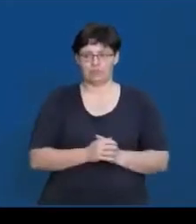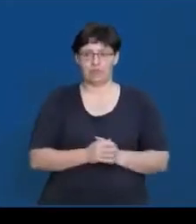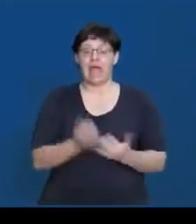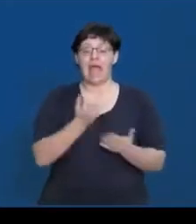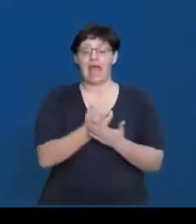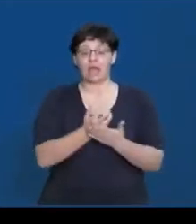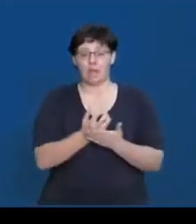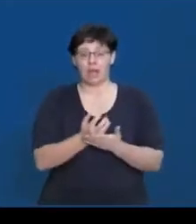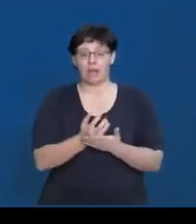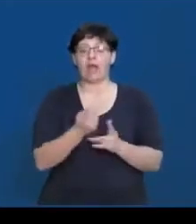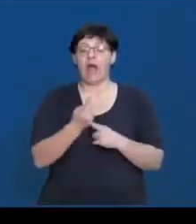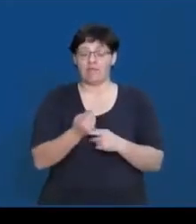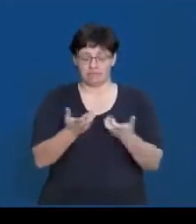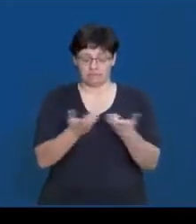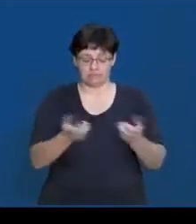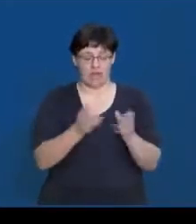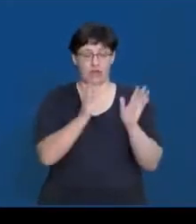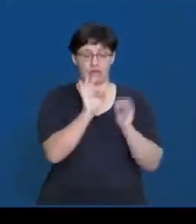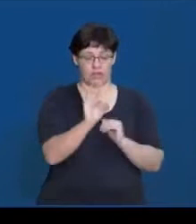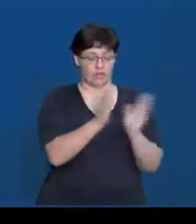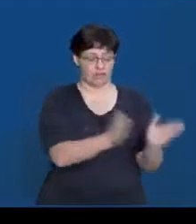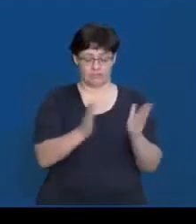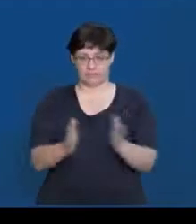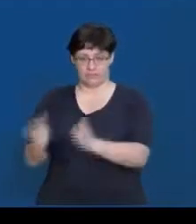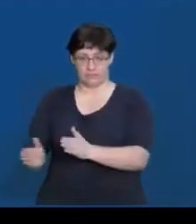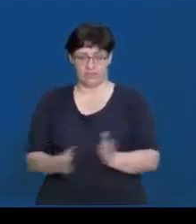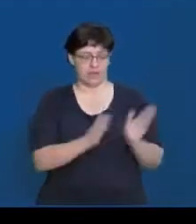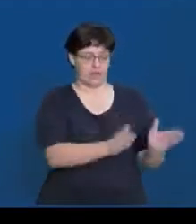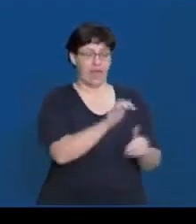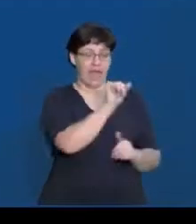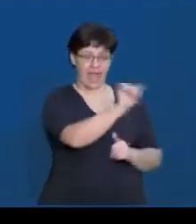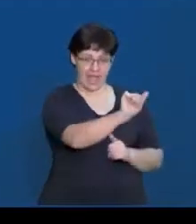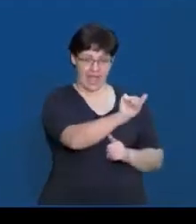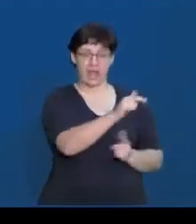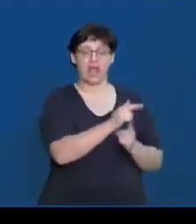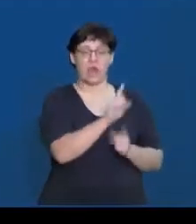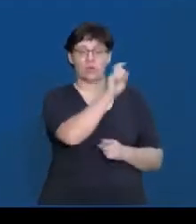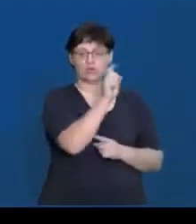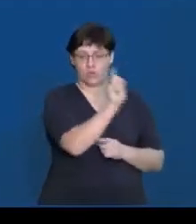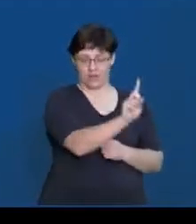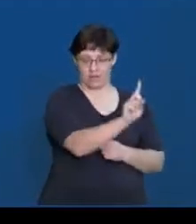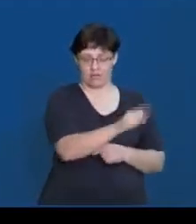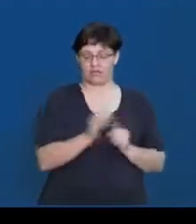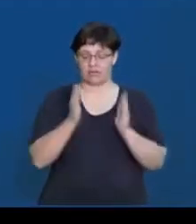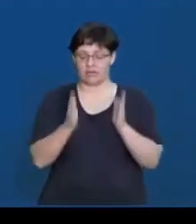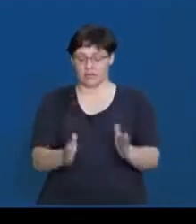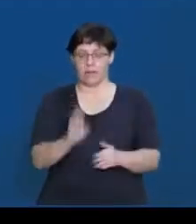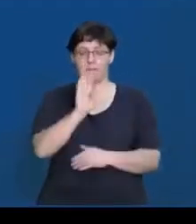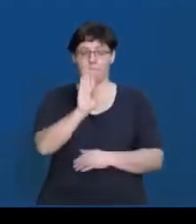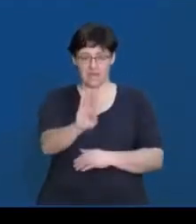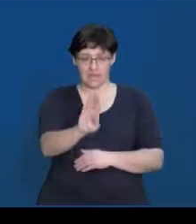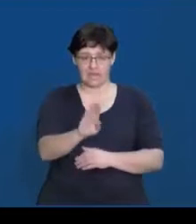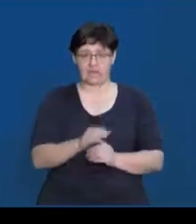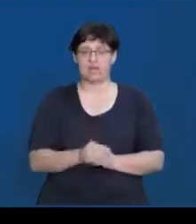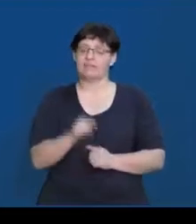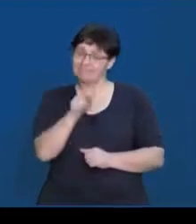our economics paper is divided into 3 sections. We've got our section A, which is our question 1. We have got our section